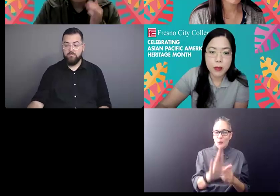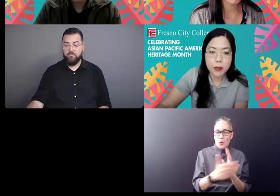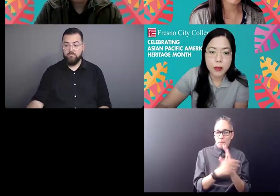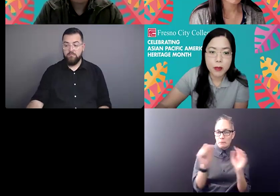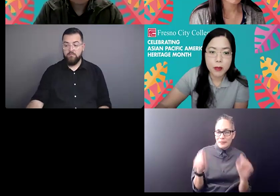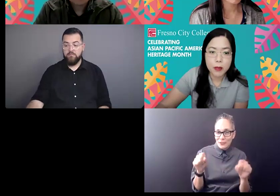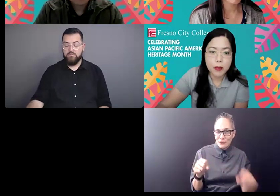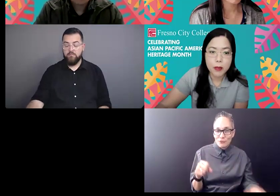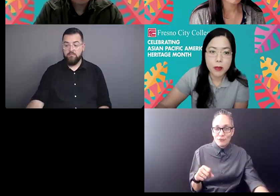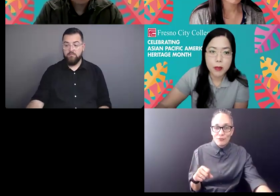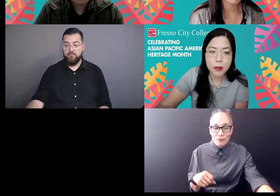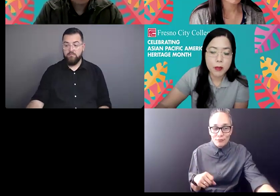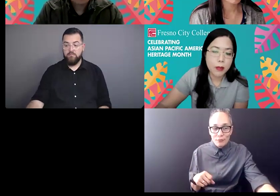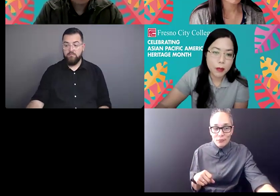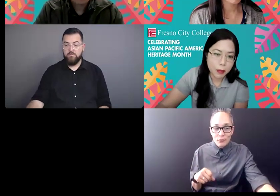there's